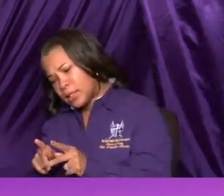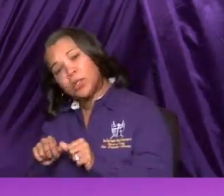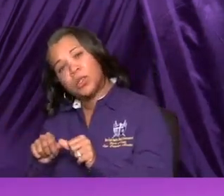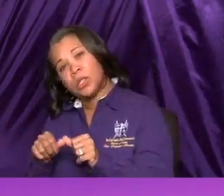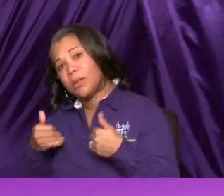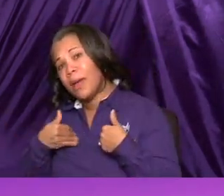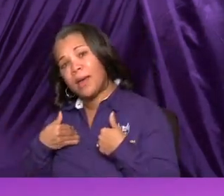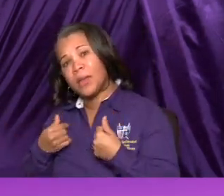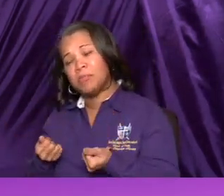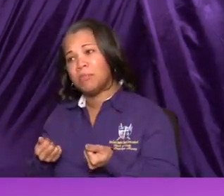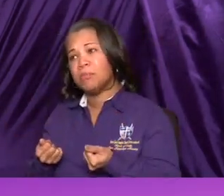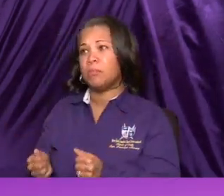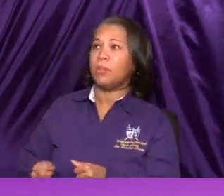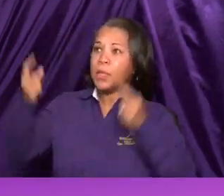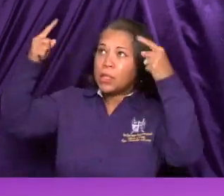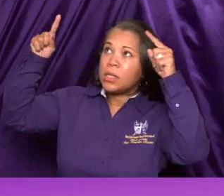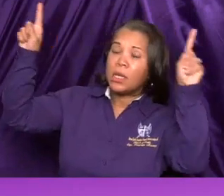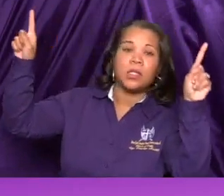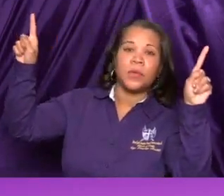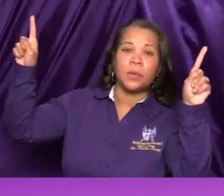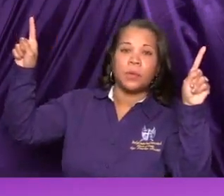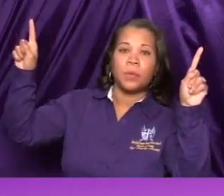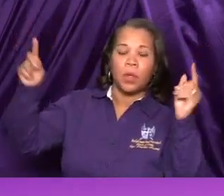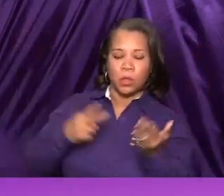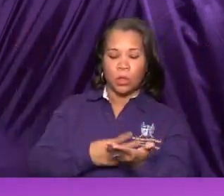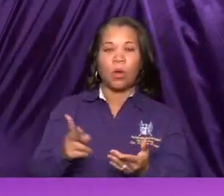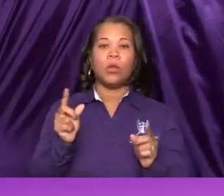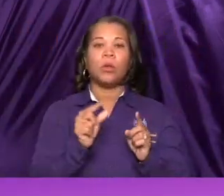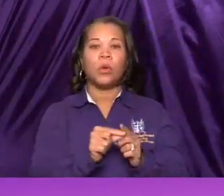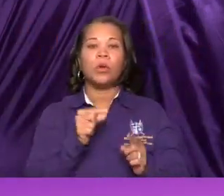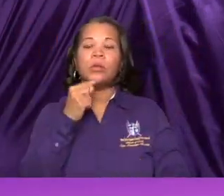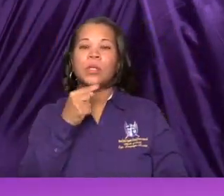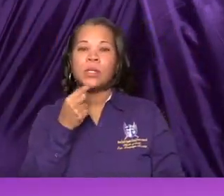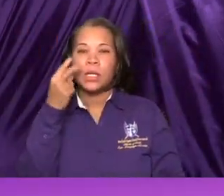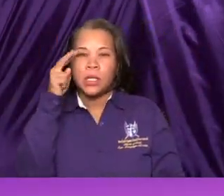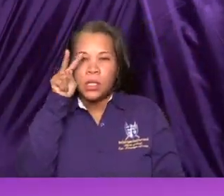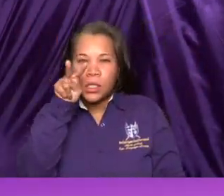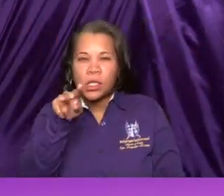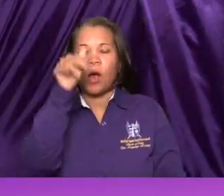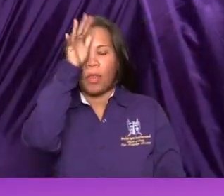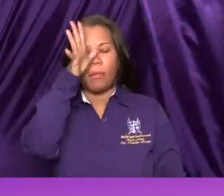haven't arrived. So the Bible says that he saw him.